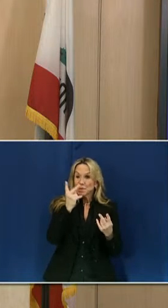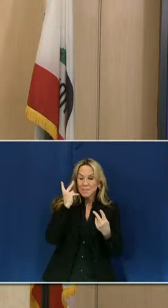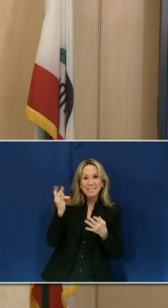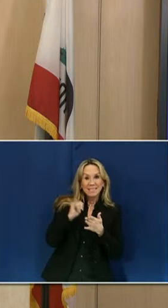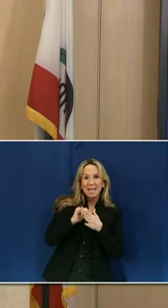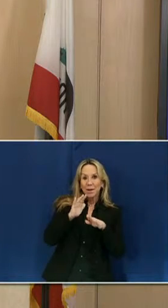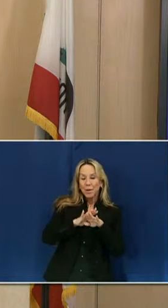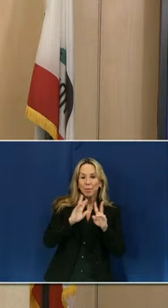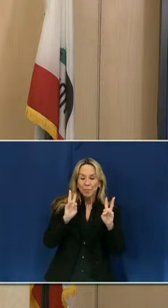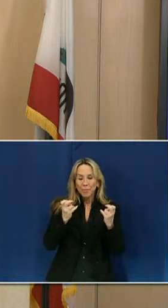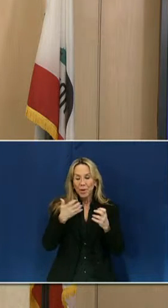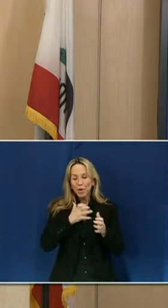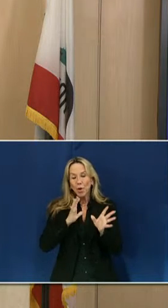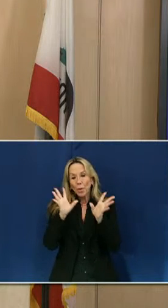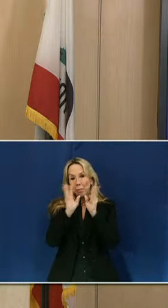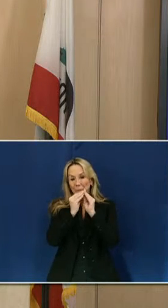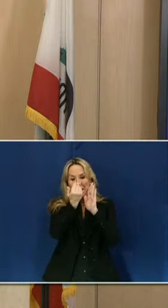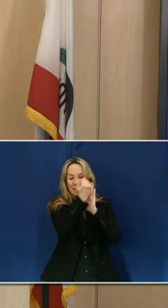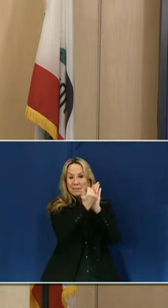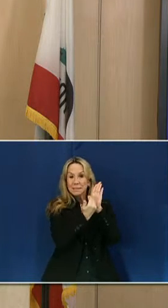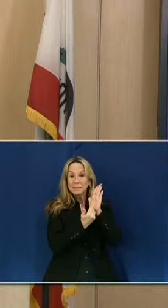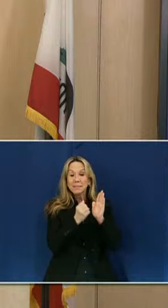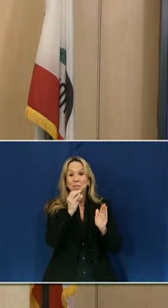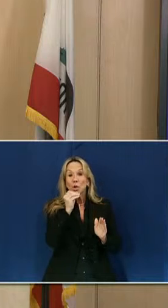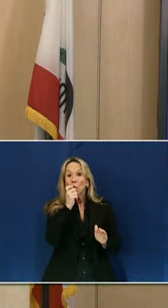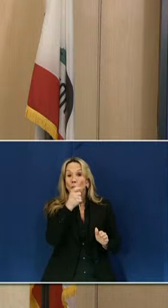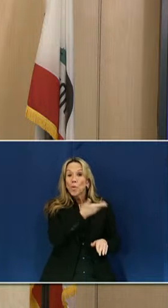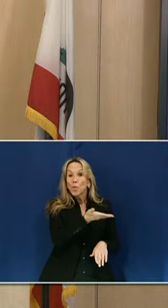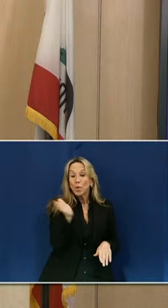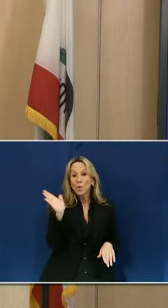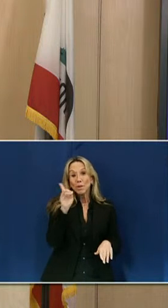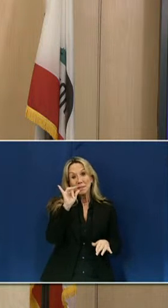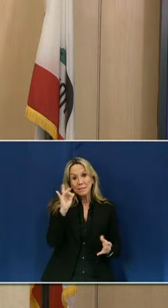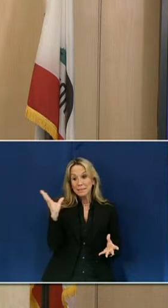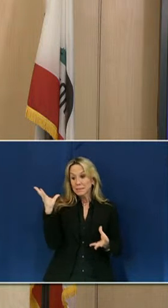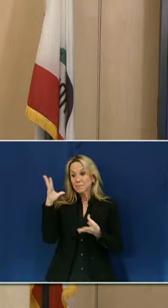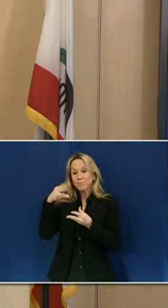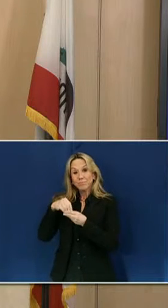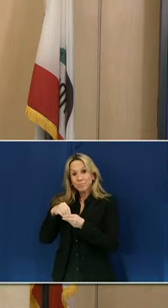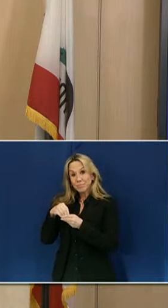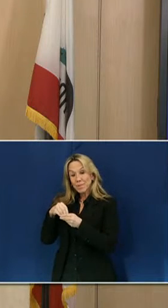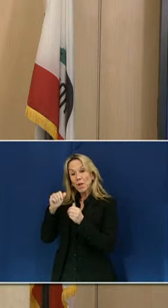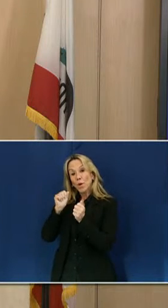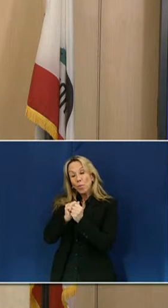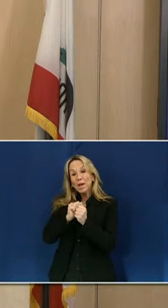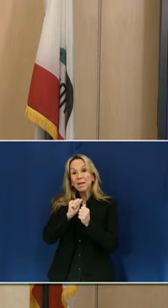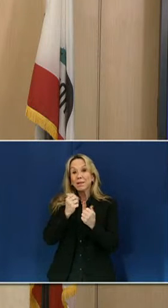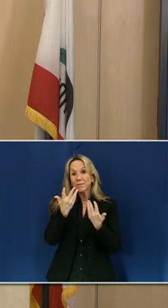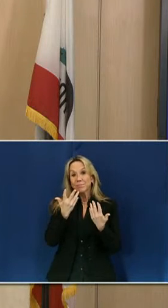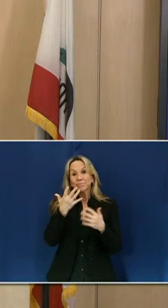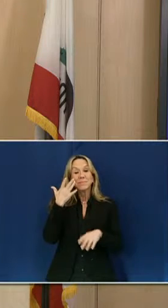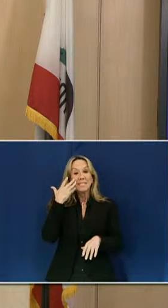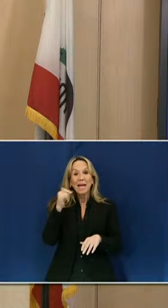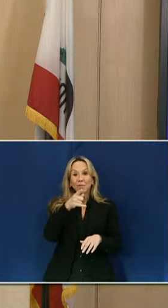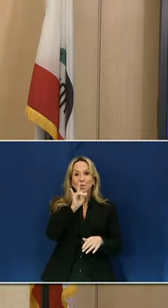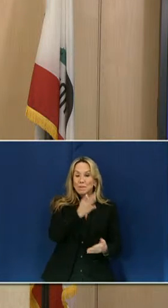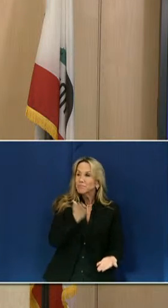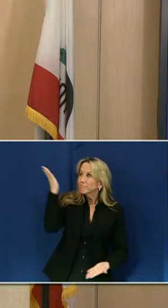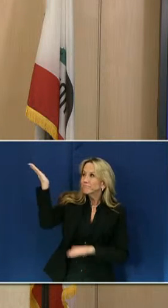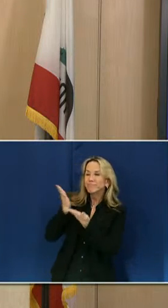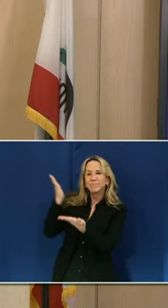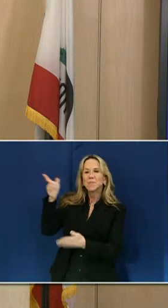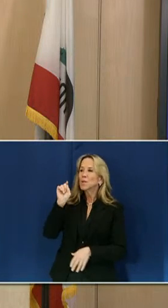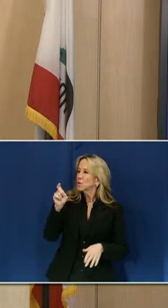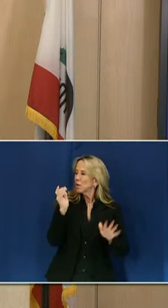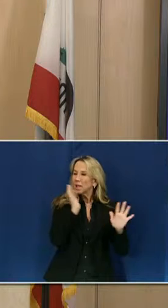who engaged with the state of California in a constructive way, who made the case that